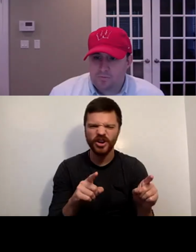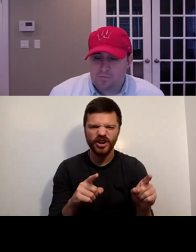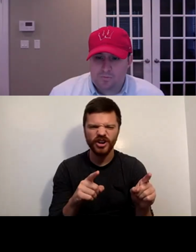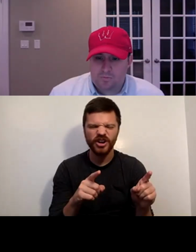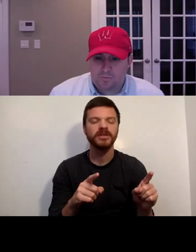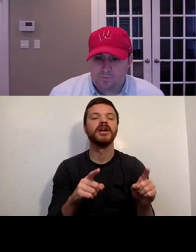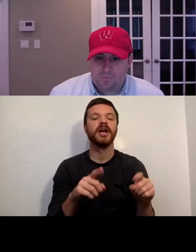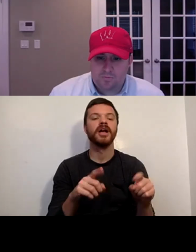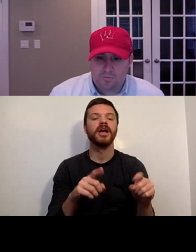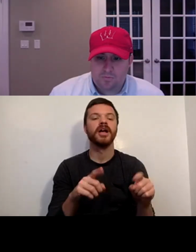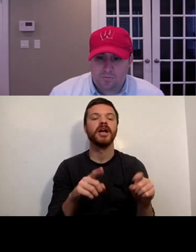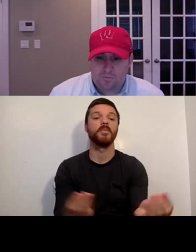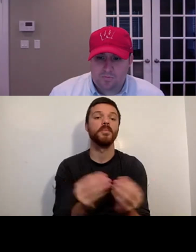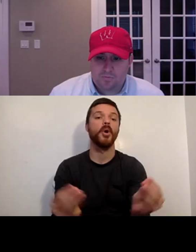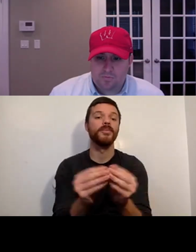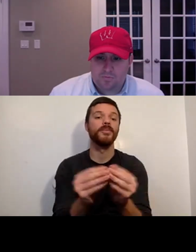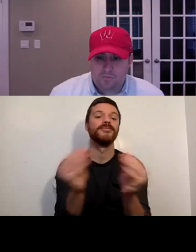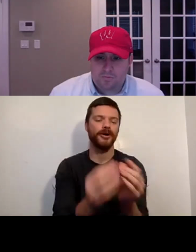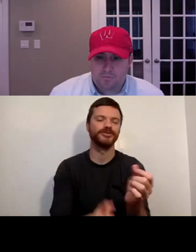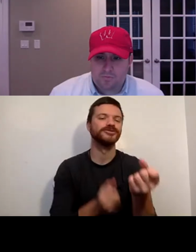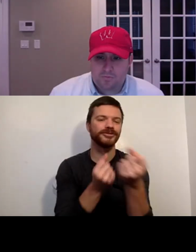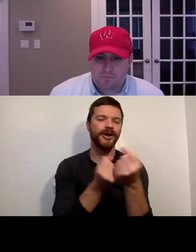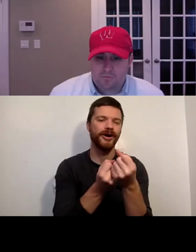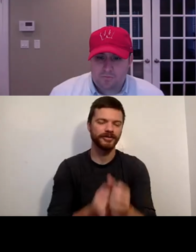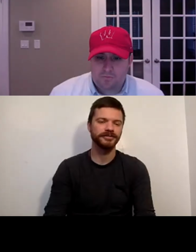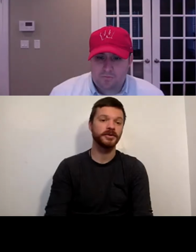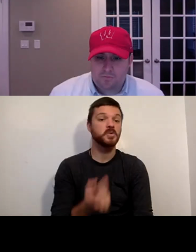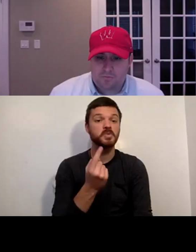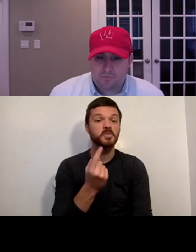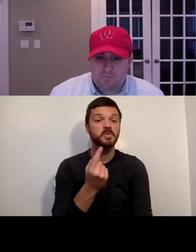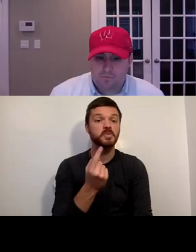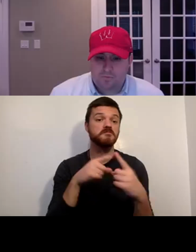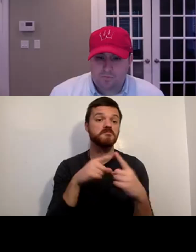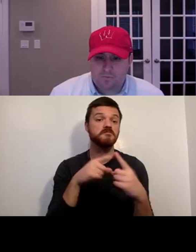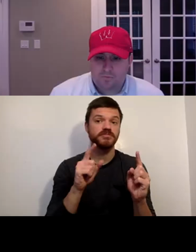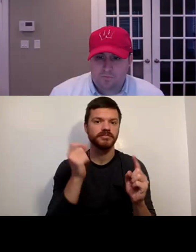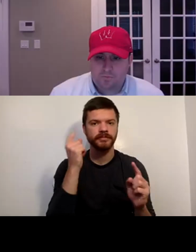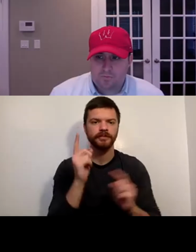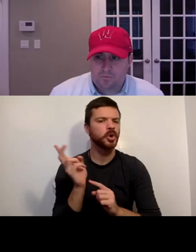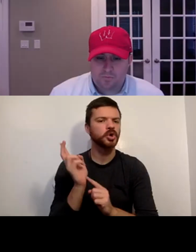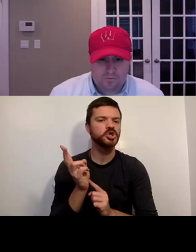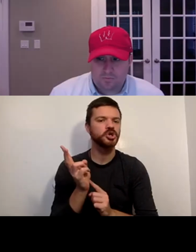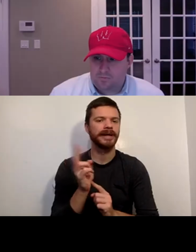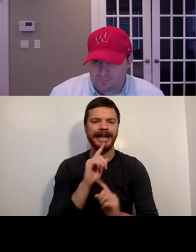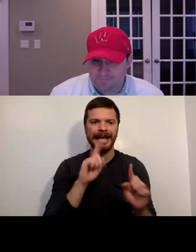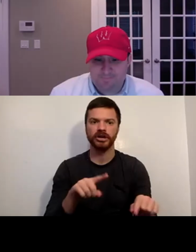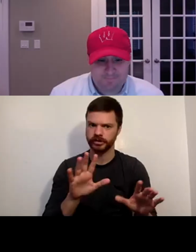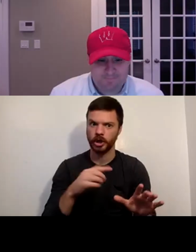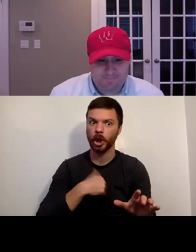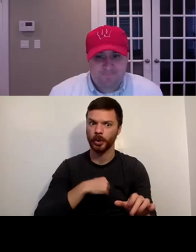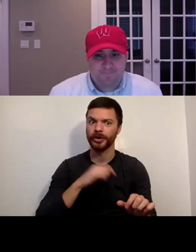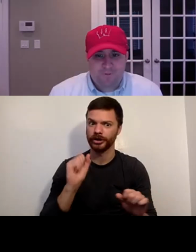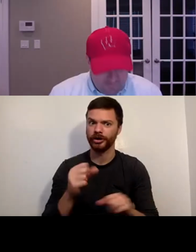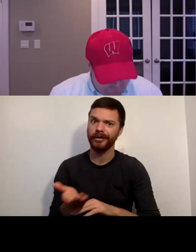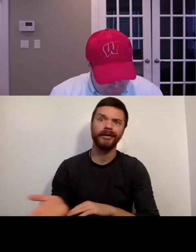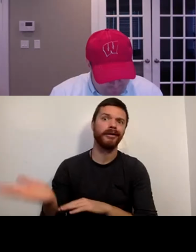provide more and more support. And that's one way of doing it, but that's certainly a 2-minute answer to a very, we could spend a whole day